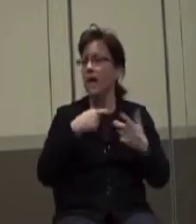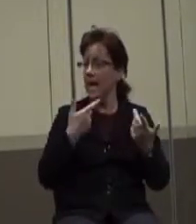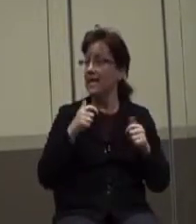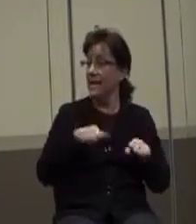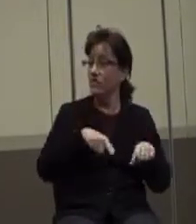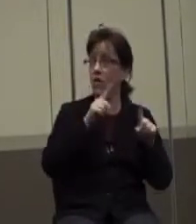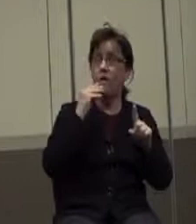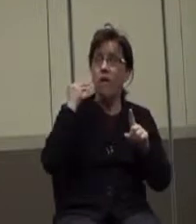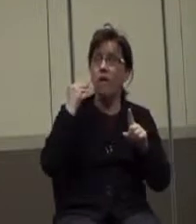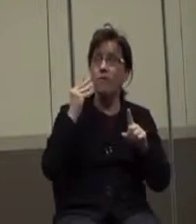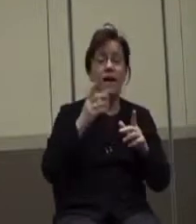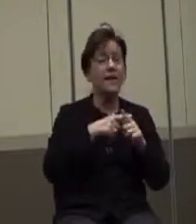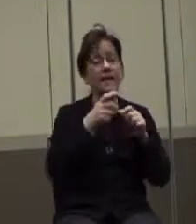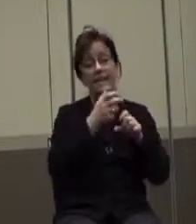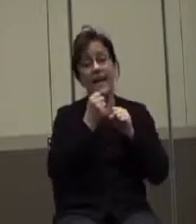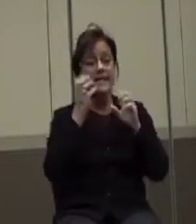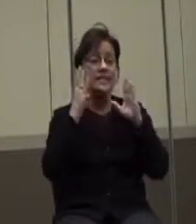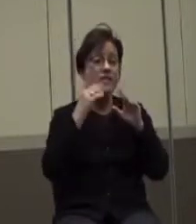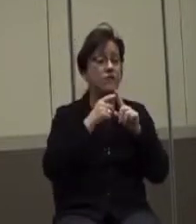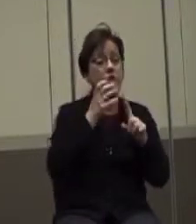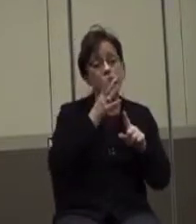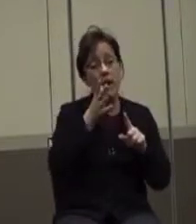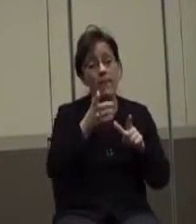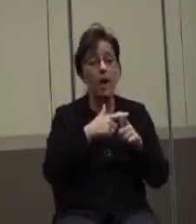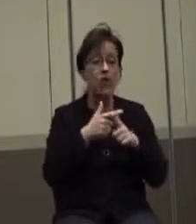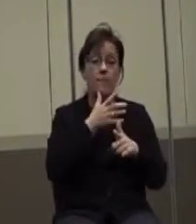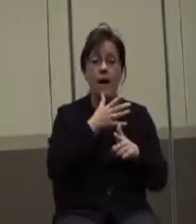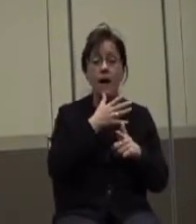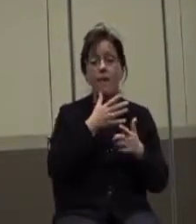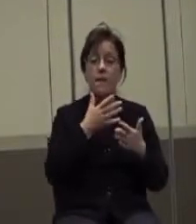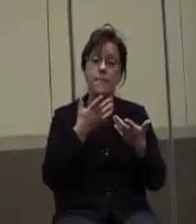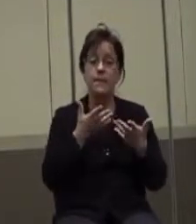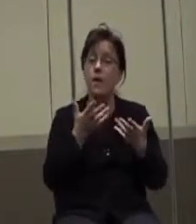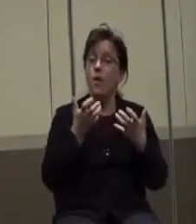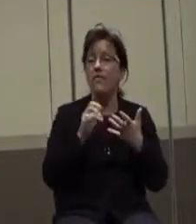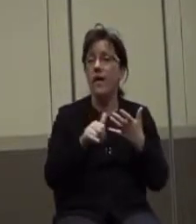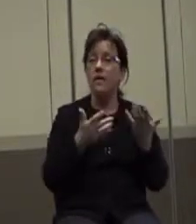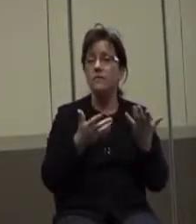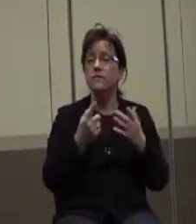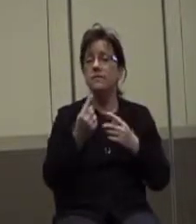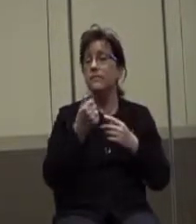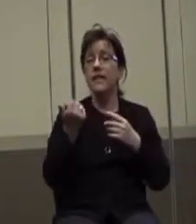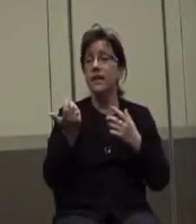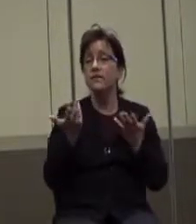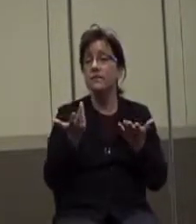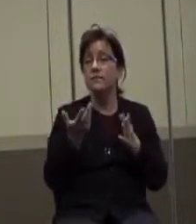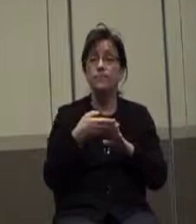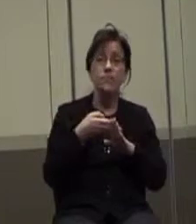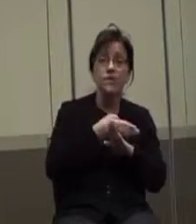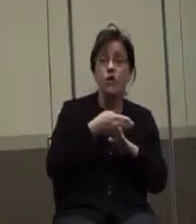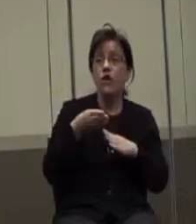home. At least I get some attention from grandma and mom. I might want that. All right. Anything else?